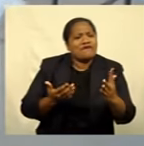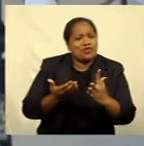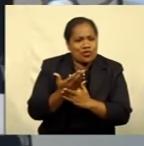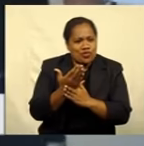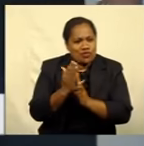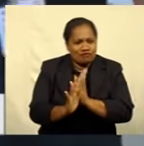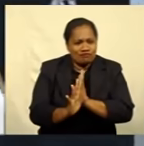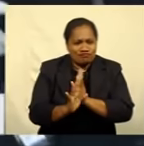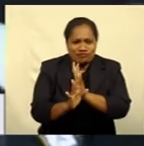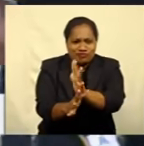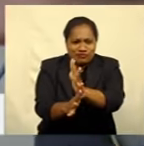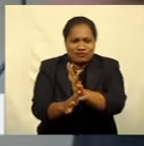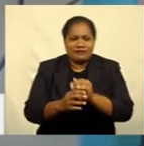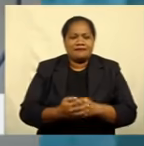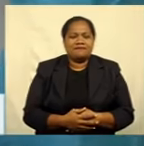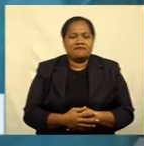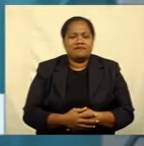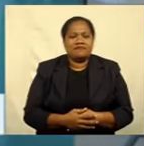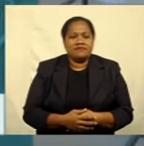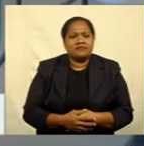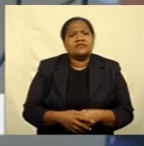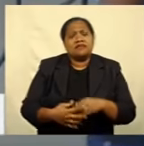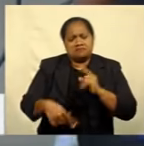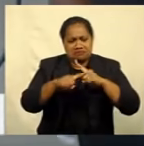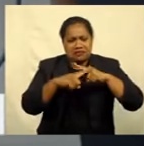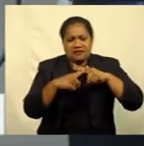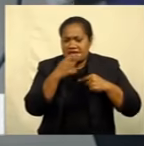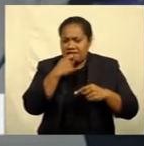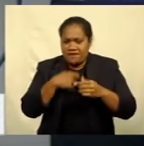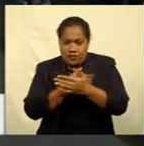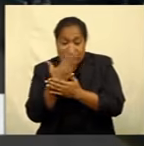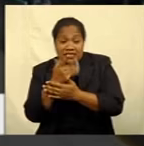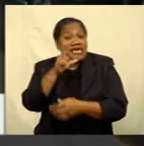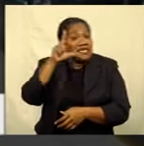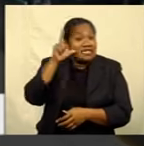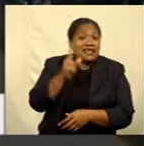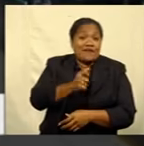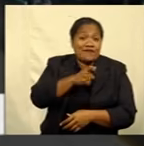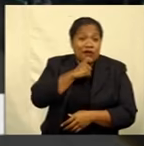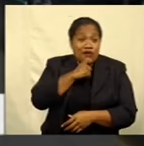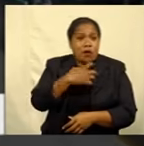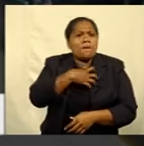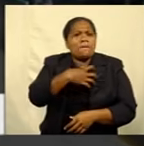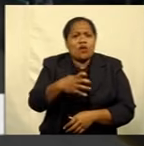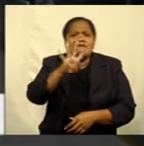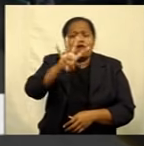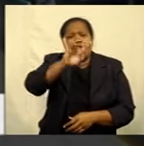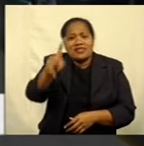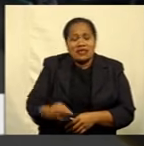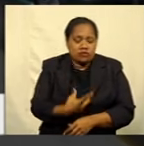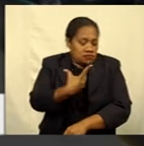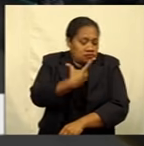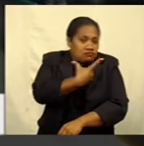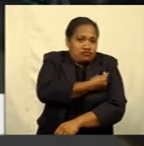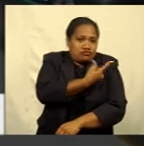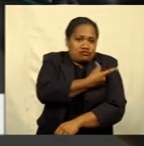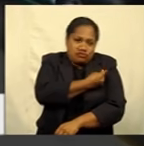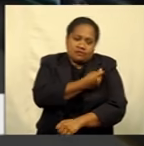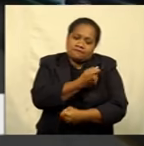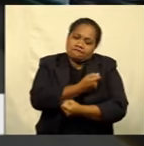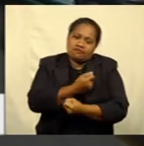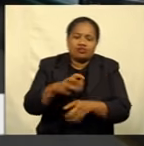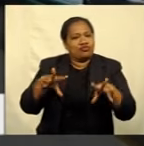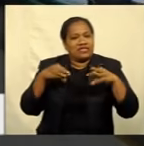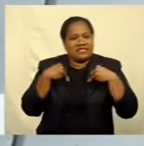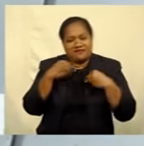has definitely been a positive few days, as by yesterday afternoon, more than 4,000 doses were given out.